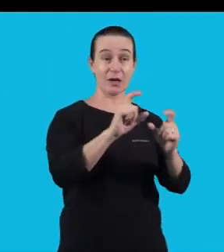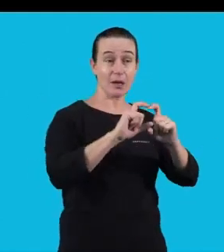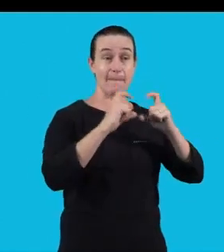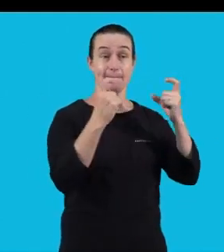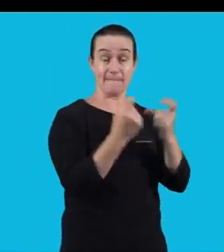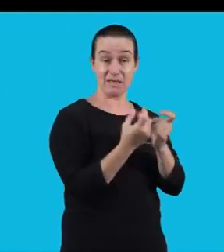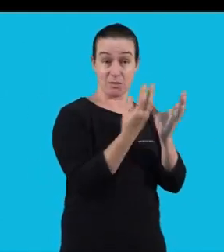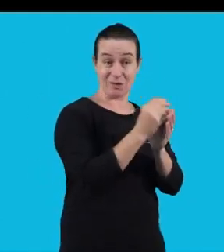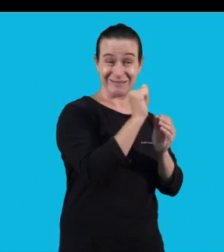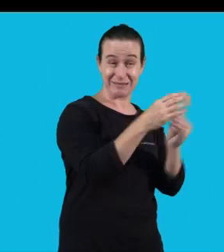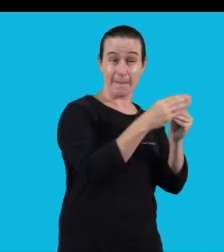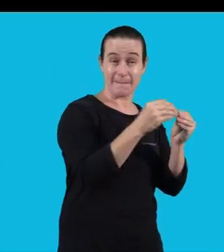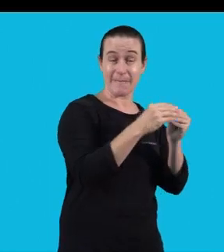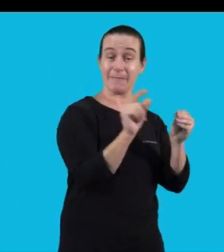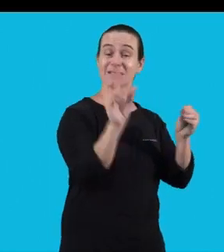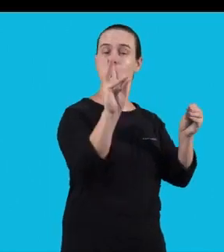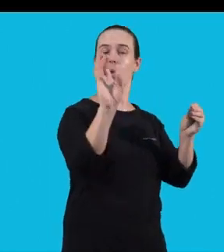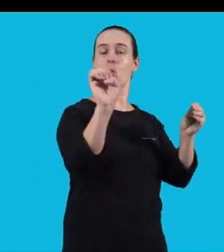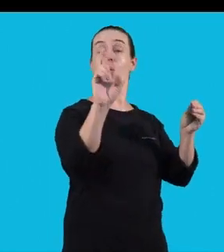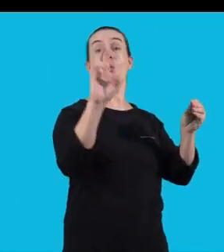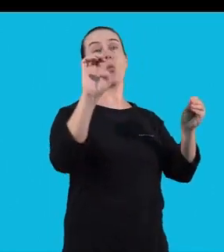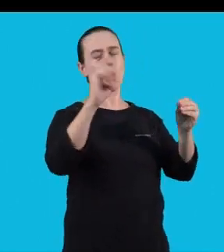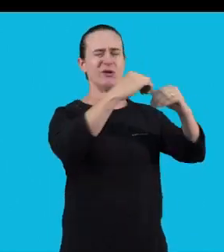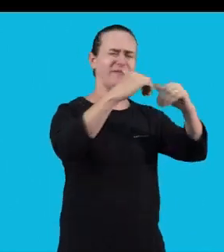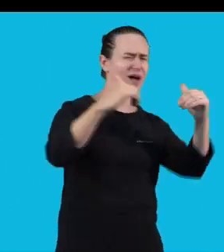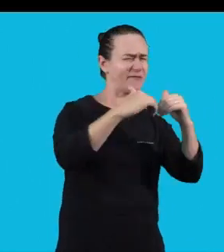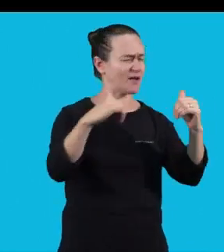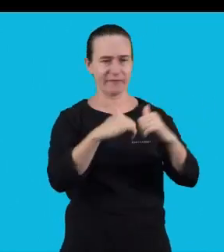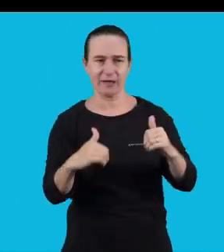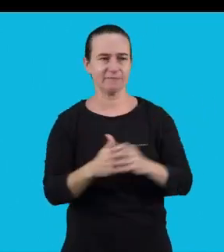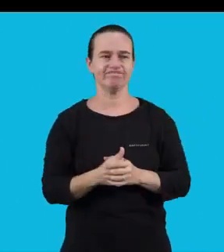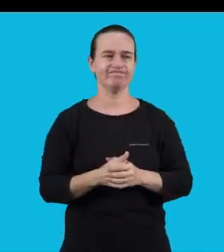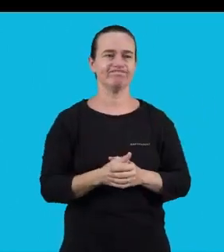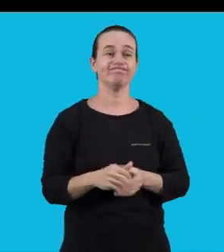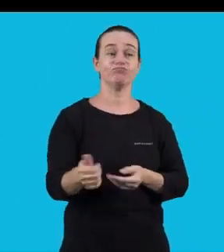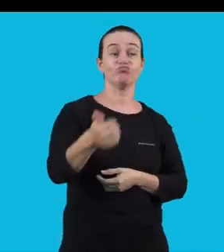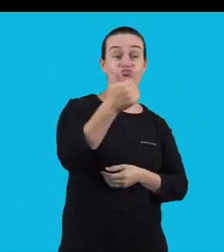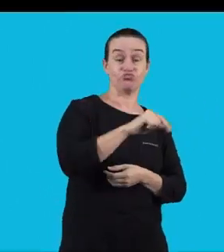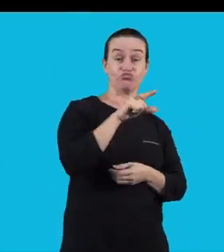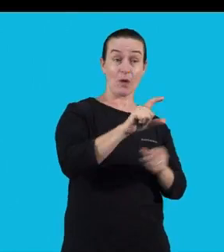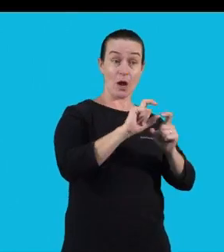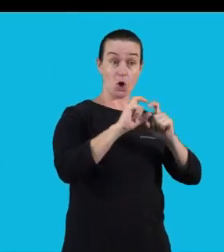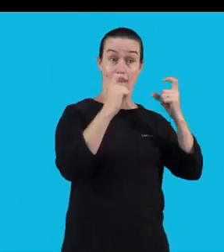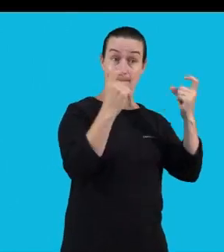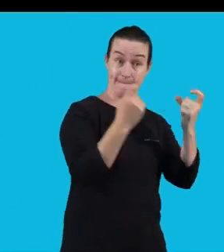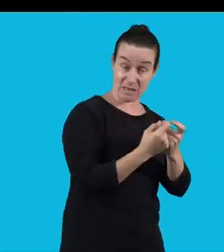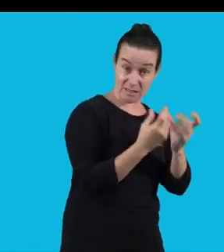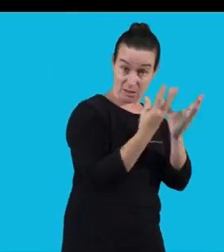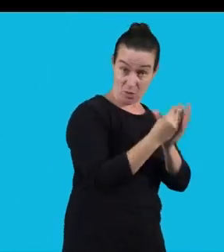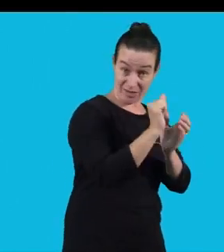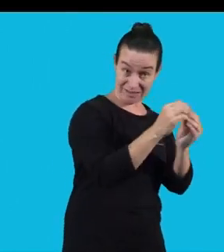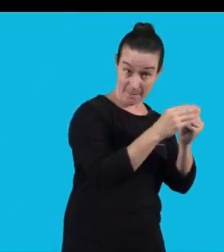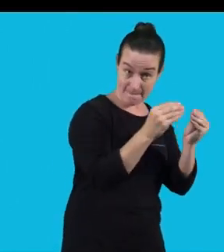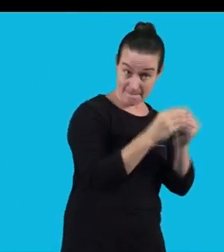were divided on the issue. Here, the correct form would be the committee, along with its members, was, because there's